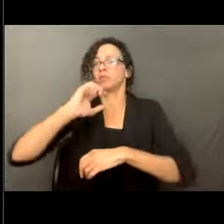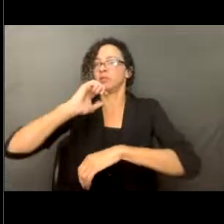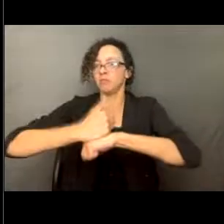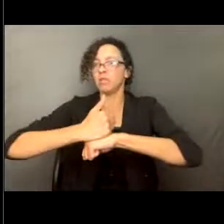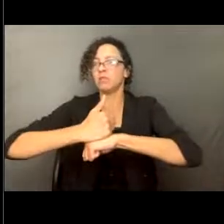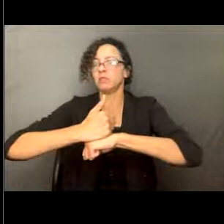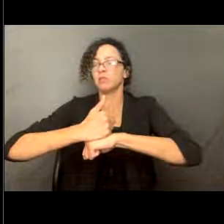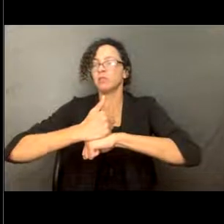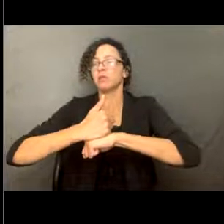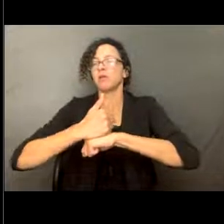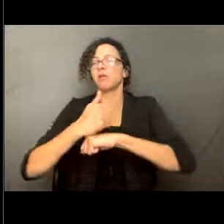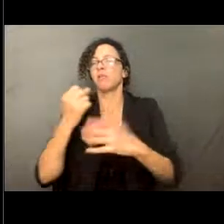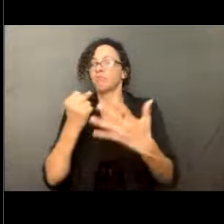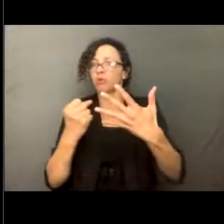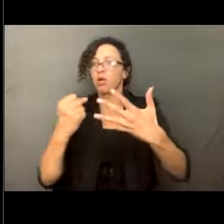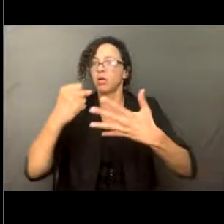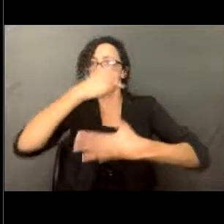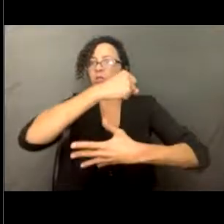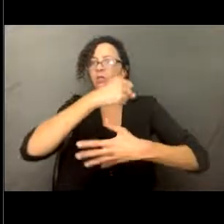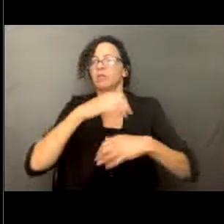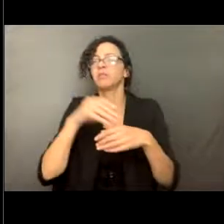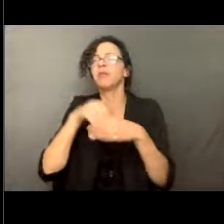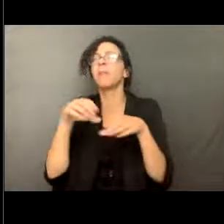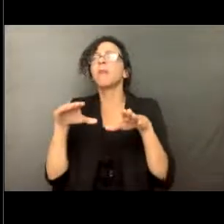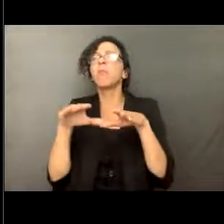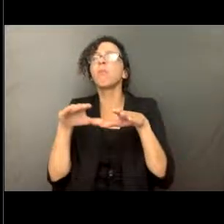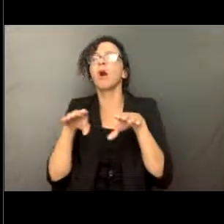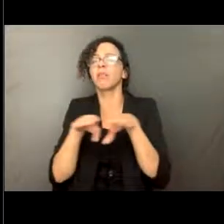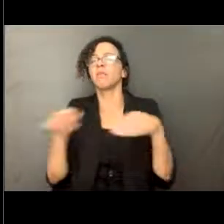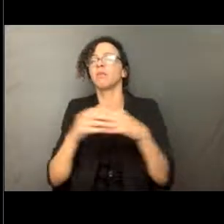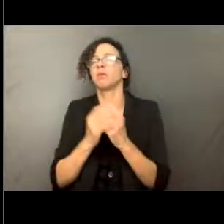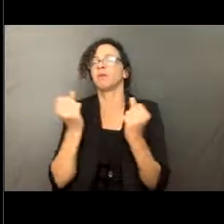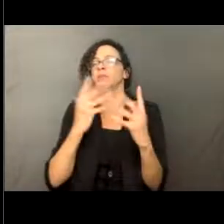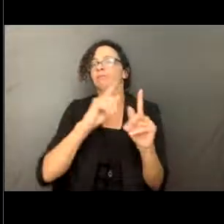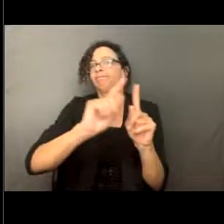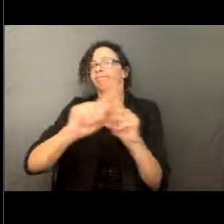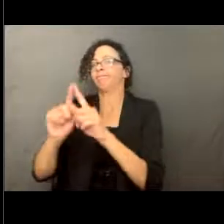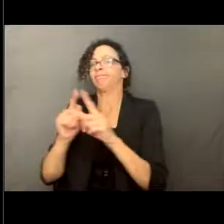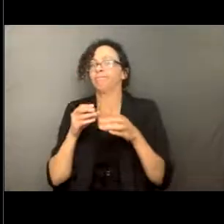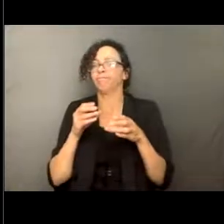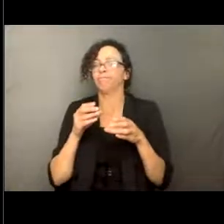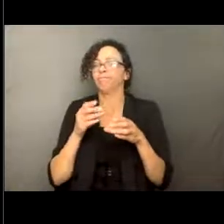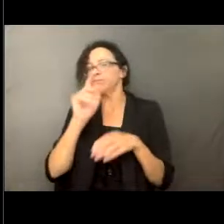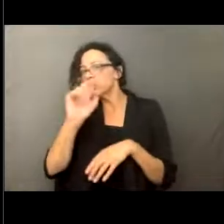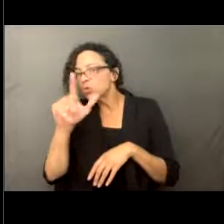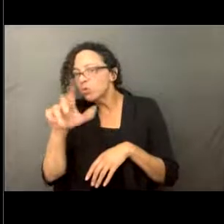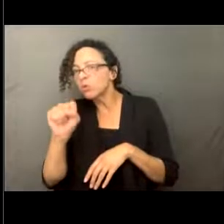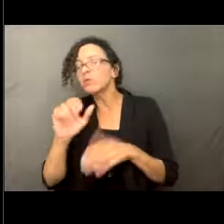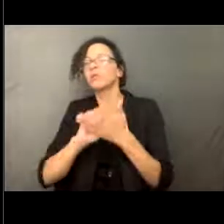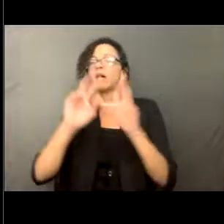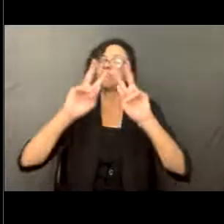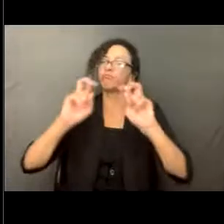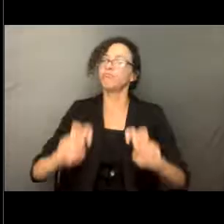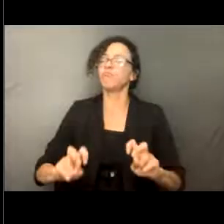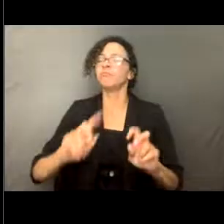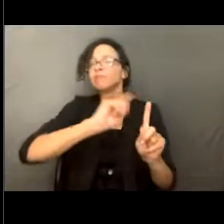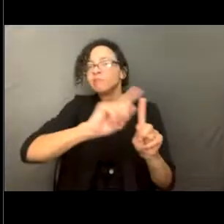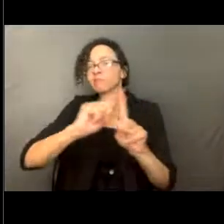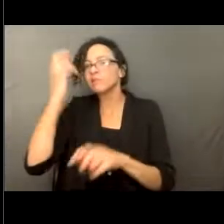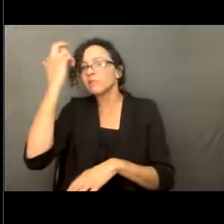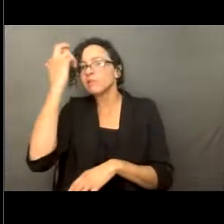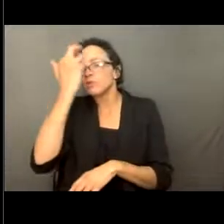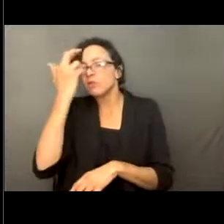level. So while there are many tools out there that assess various built environment factors that potentially burden communities, many